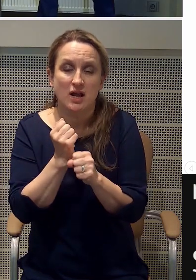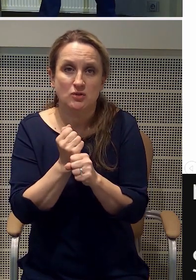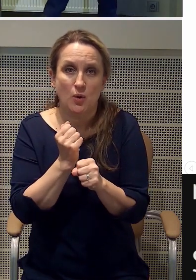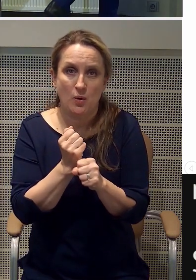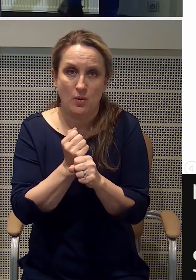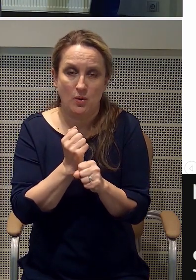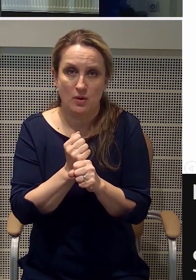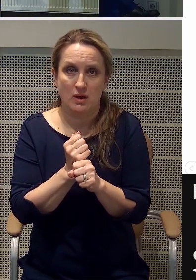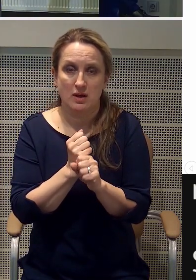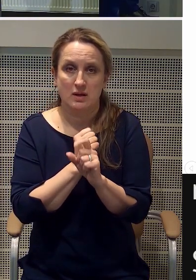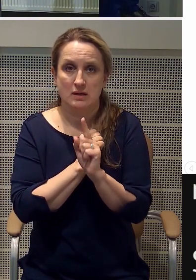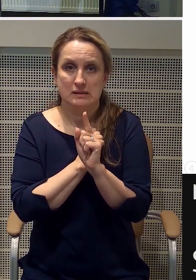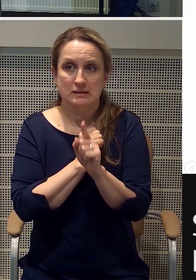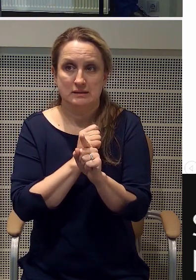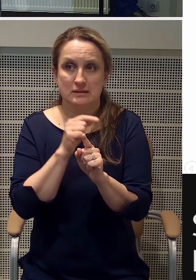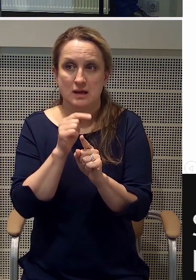daily work.